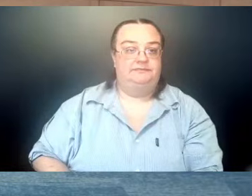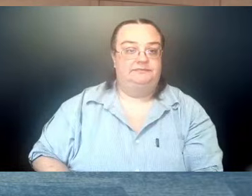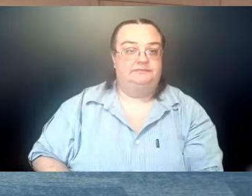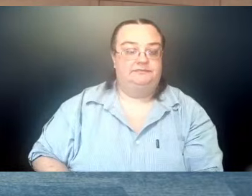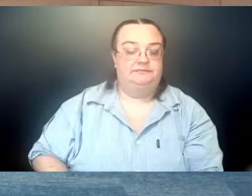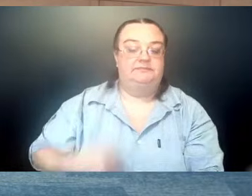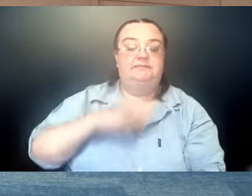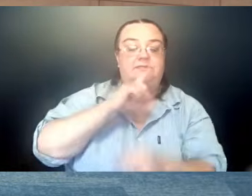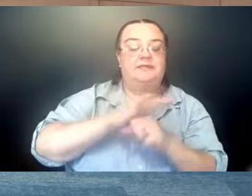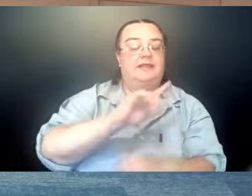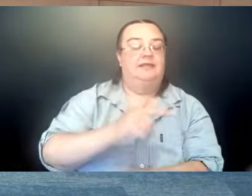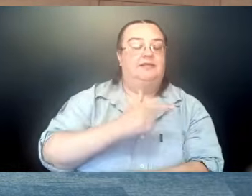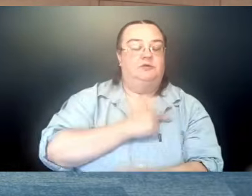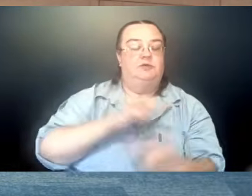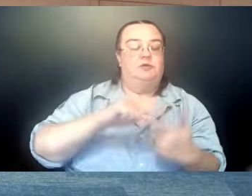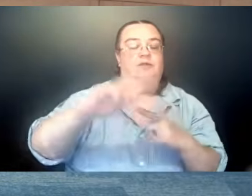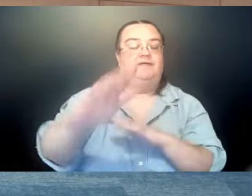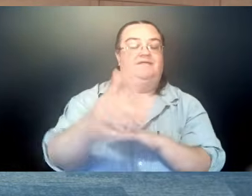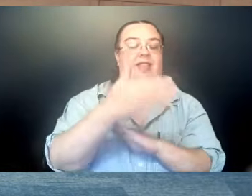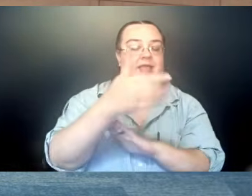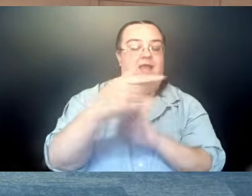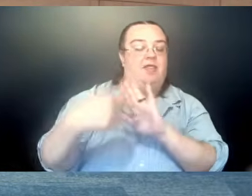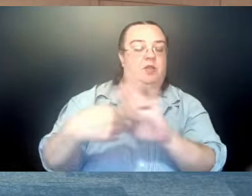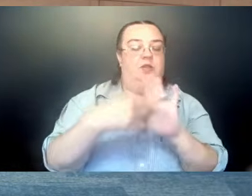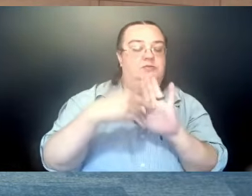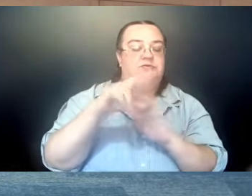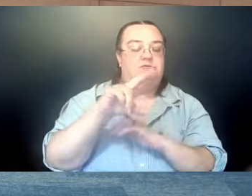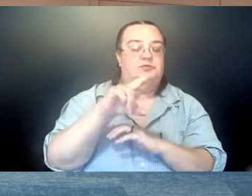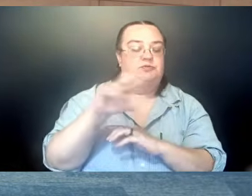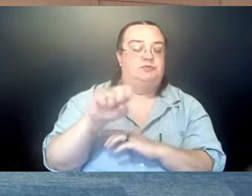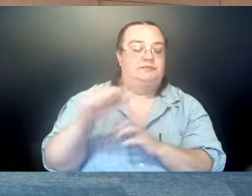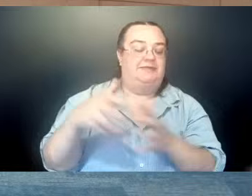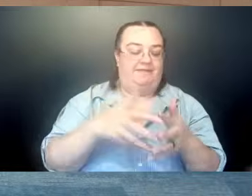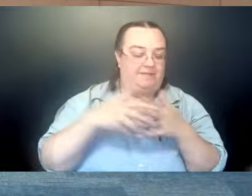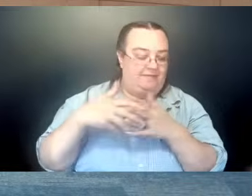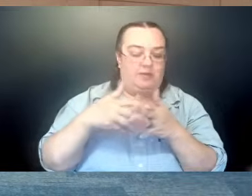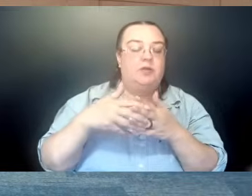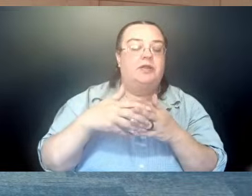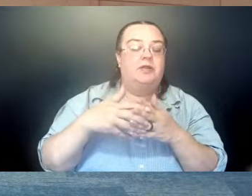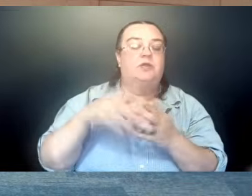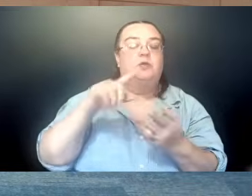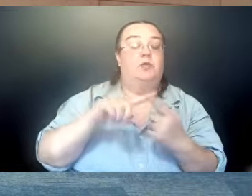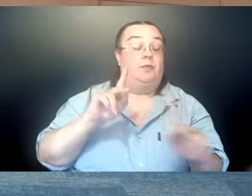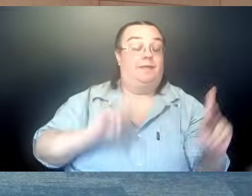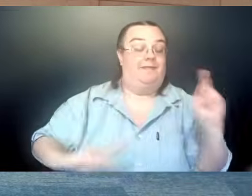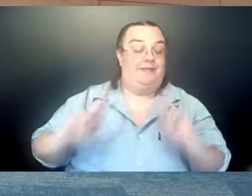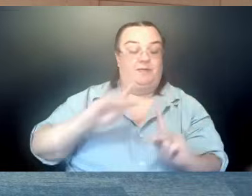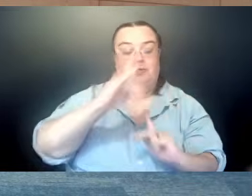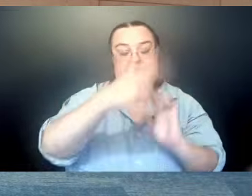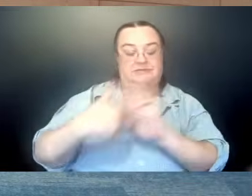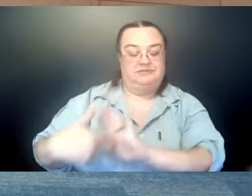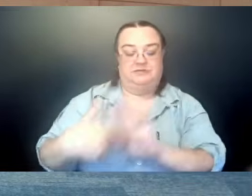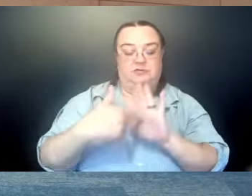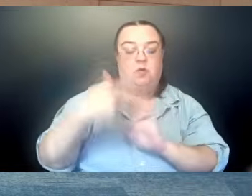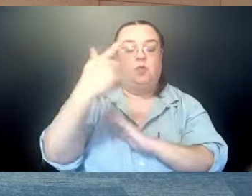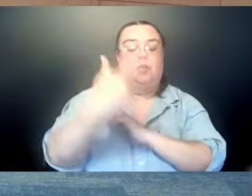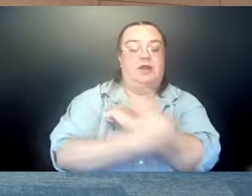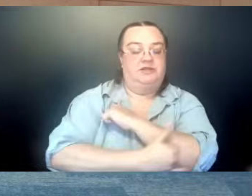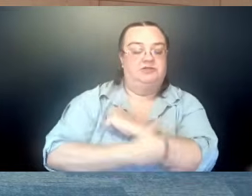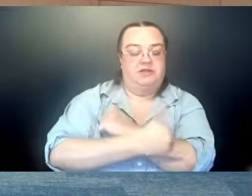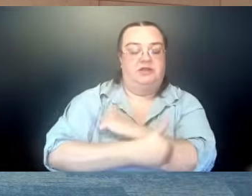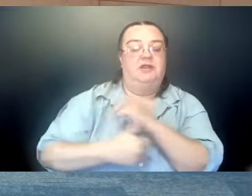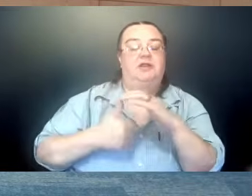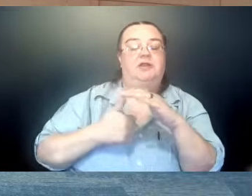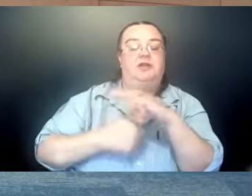I pledge allegiance to the flag of the United States of America and to the republic for which it stands, one